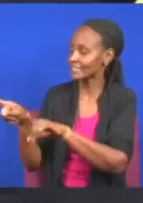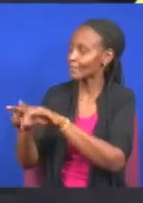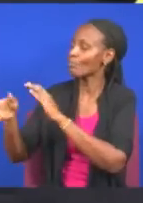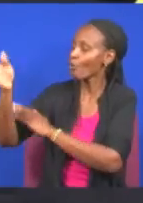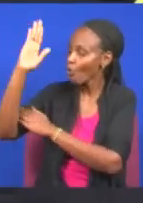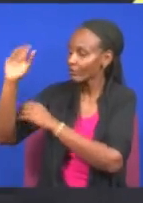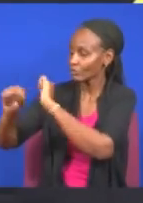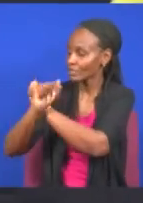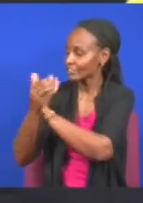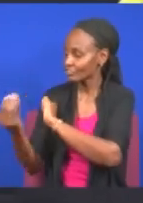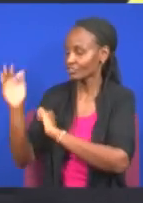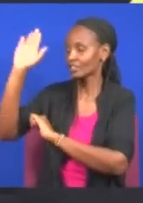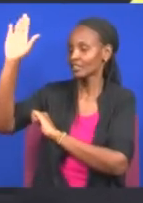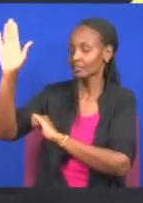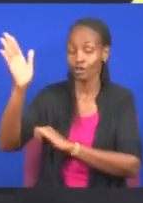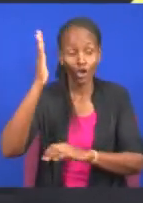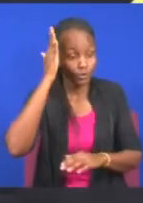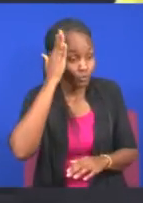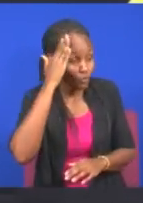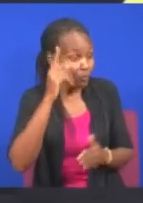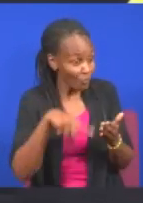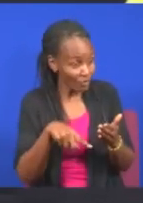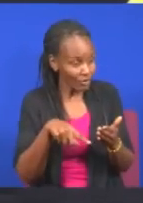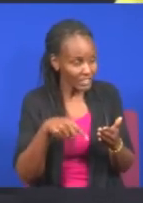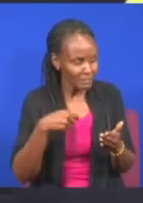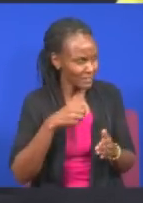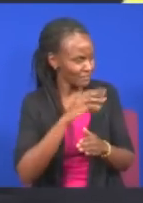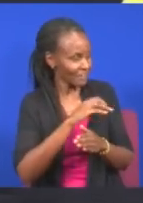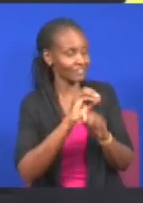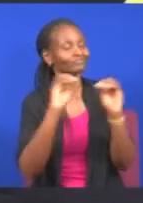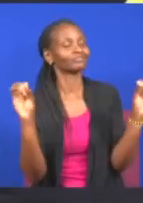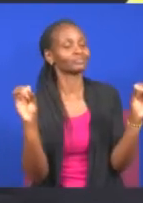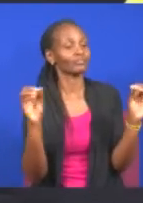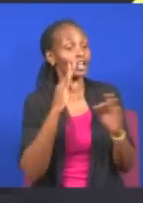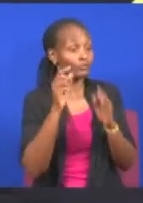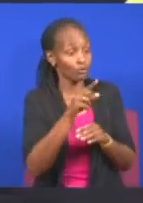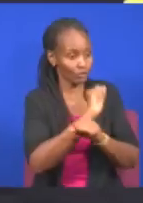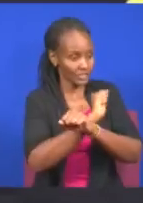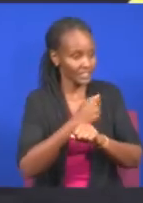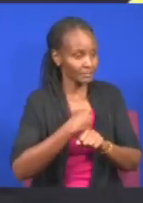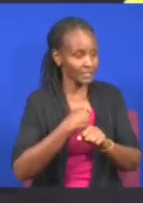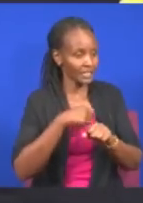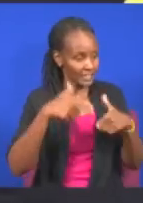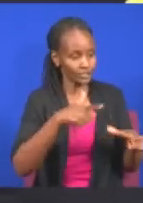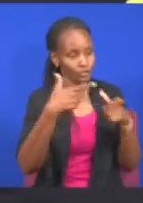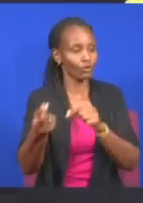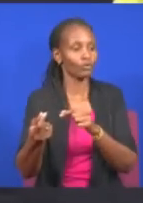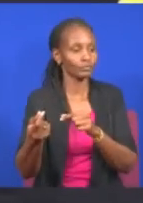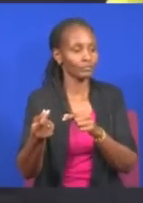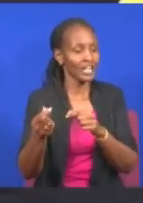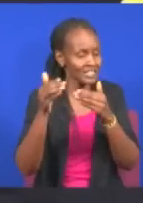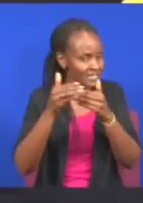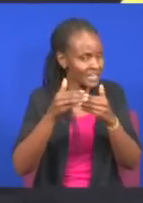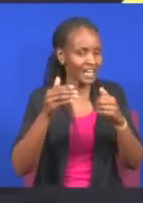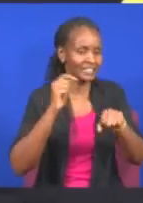his children. You know what? Yeah? I'm not scared anymore. If you protect me, let's go. Because it does. You know, it's nearly